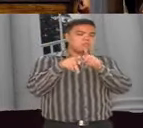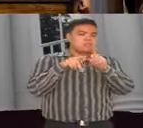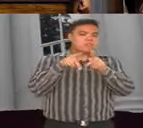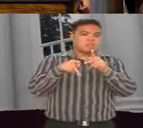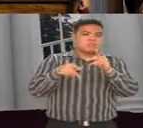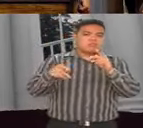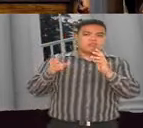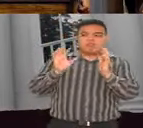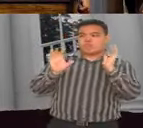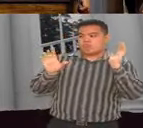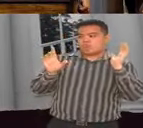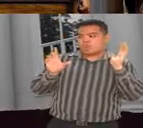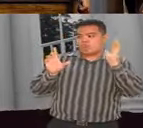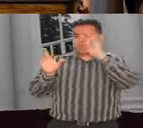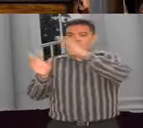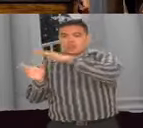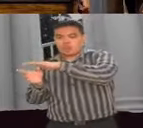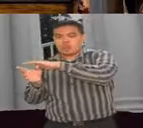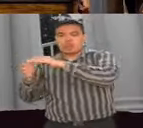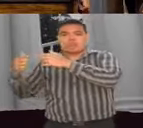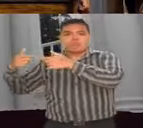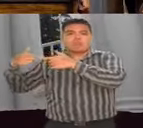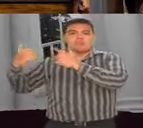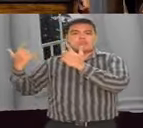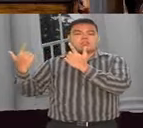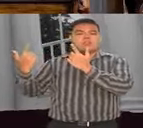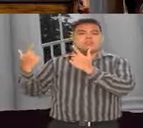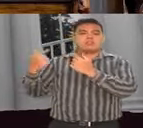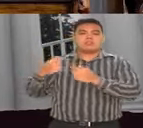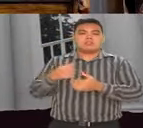people nga nipildi sa Midianites.